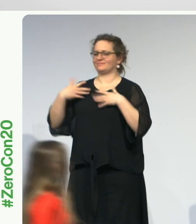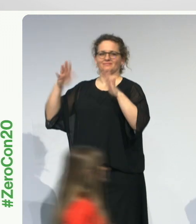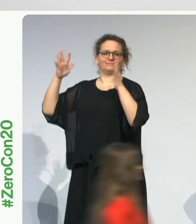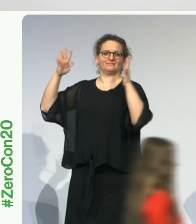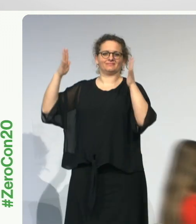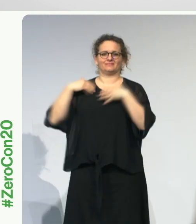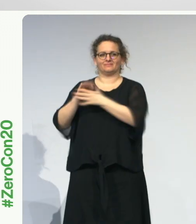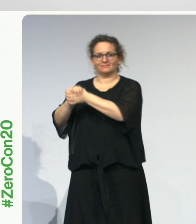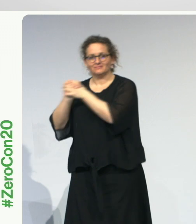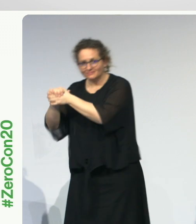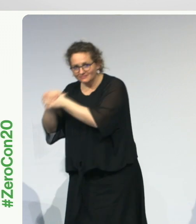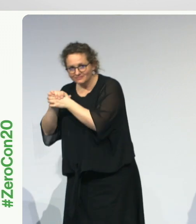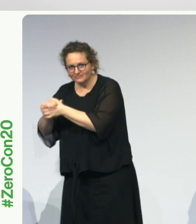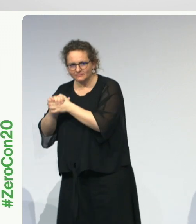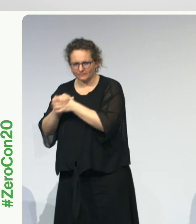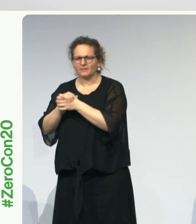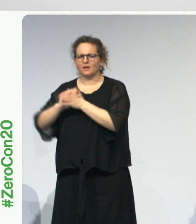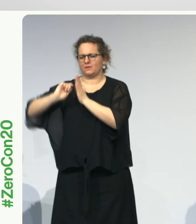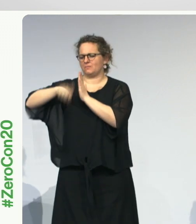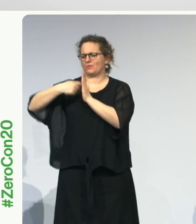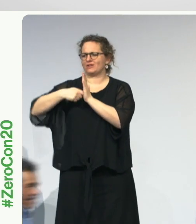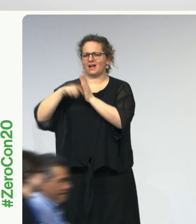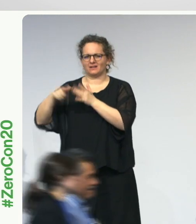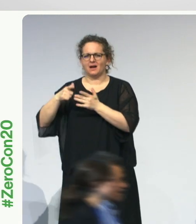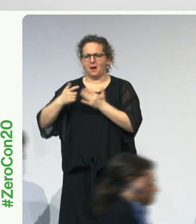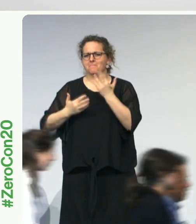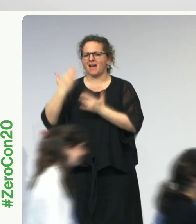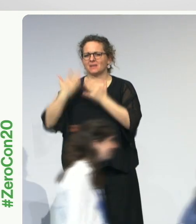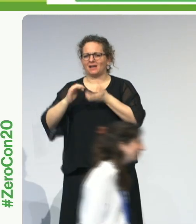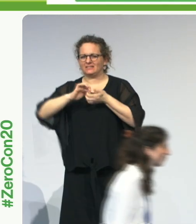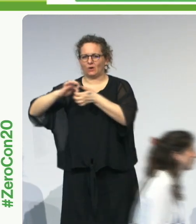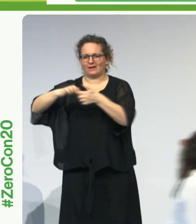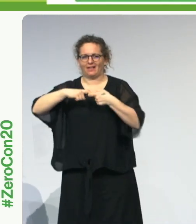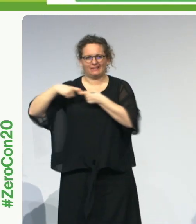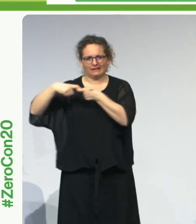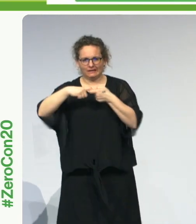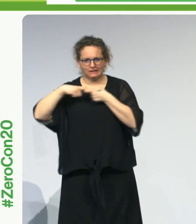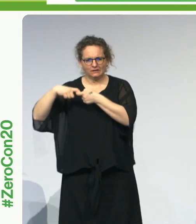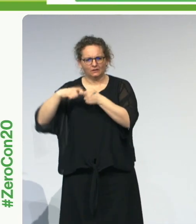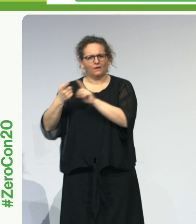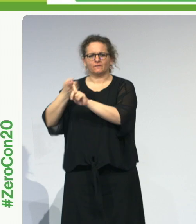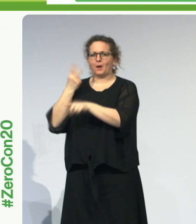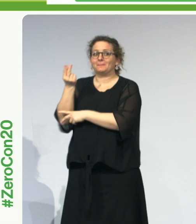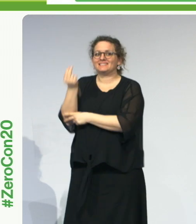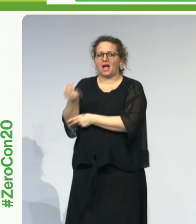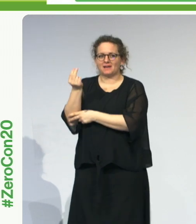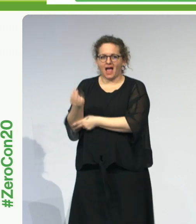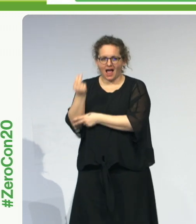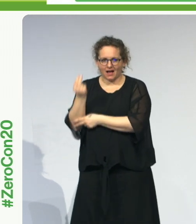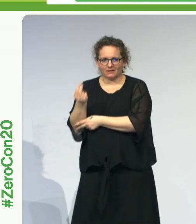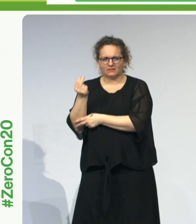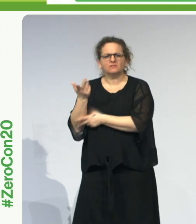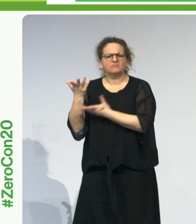Congratulations to the Mathematical Society with partners from Serbia for the Final Exam project. Final Exam is a free online